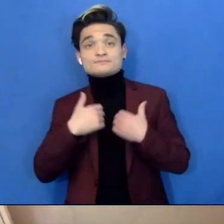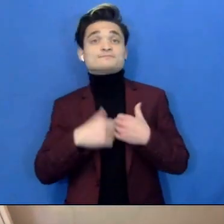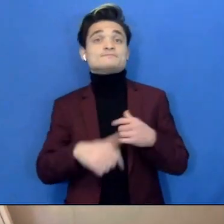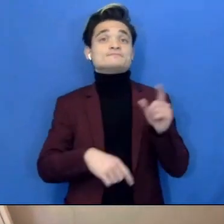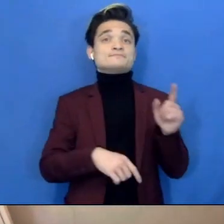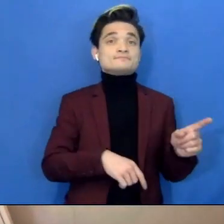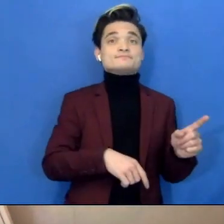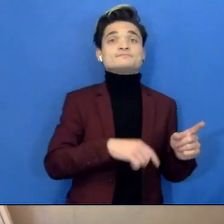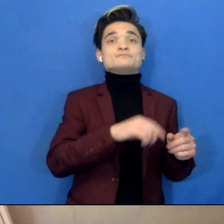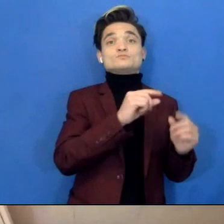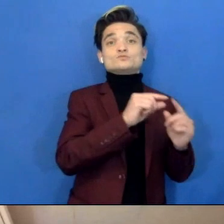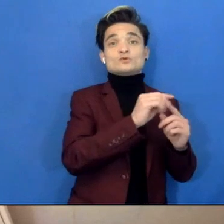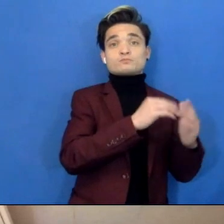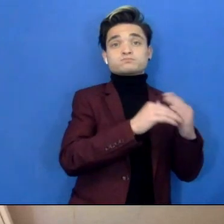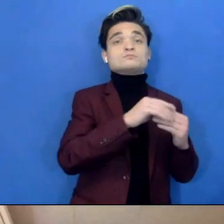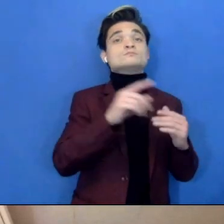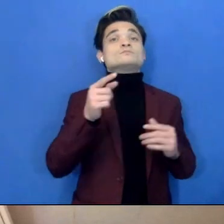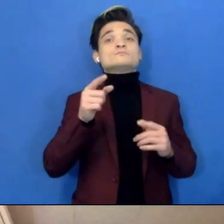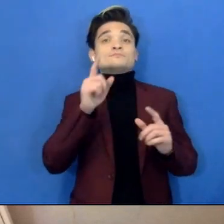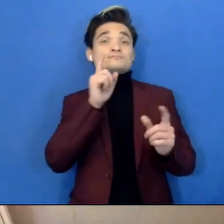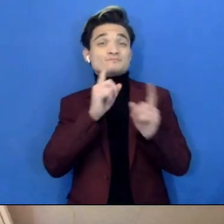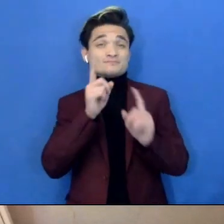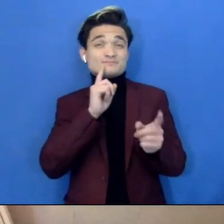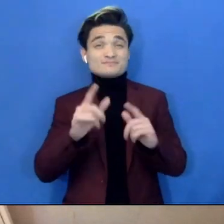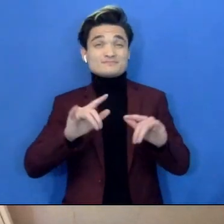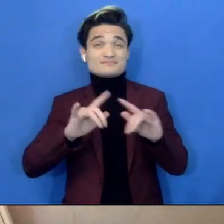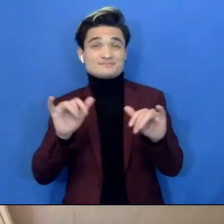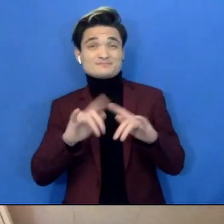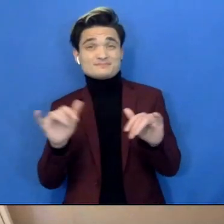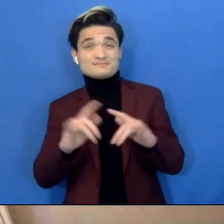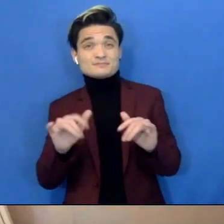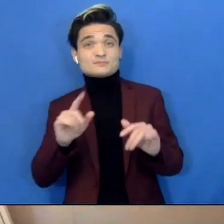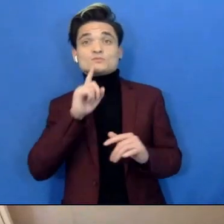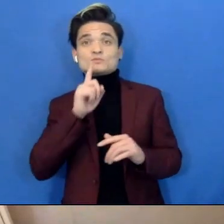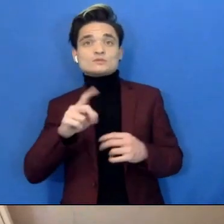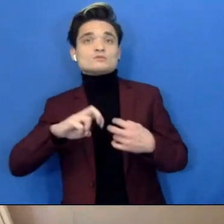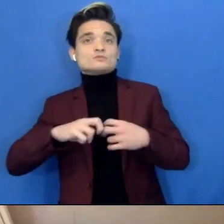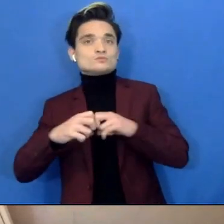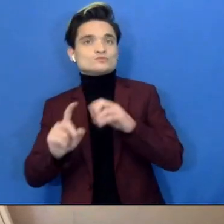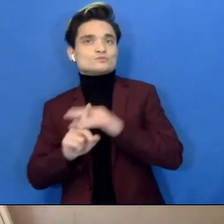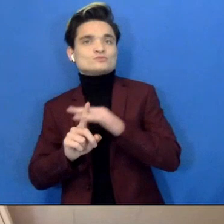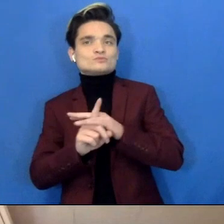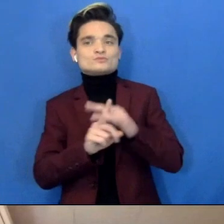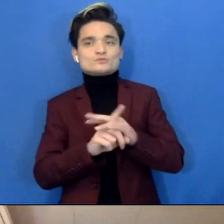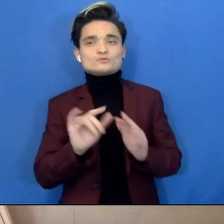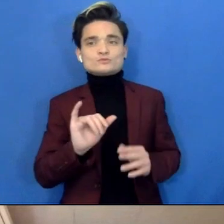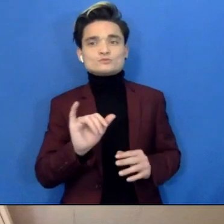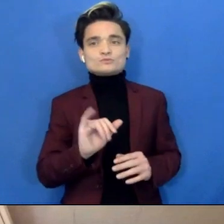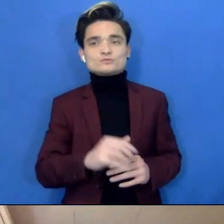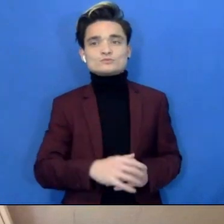these real-time issues. So your take is that basically we should try to create